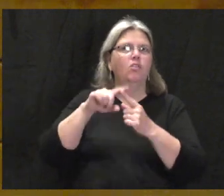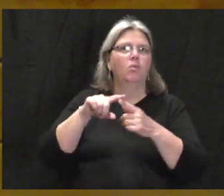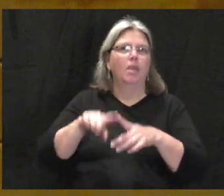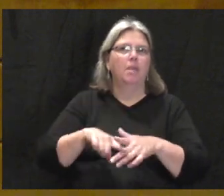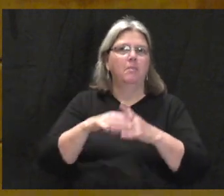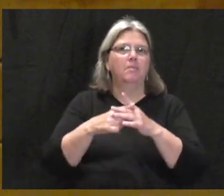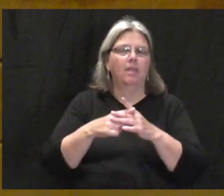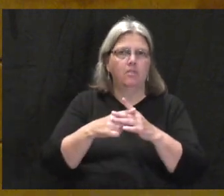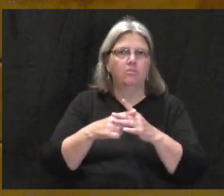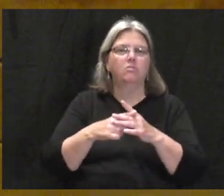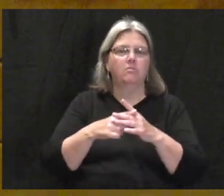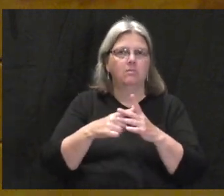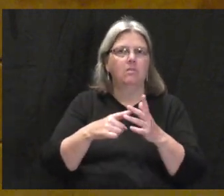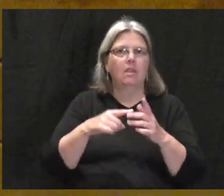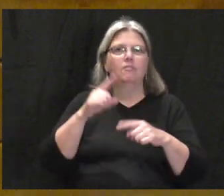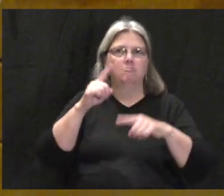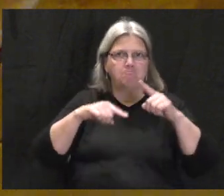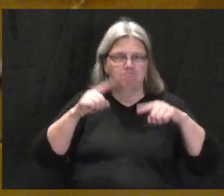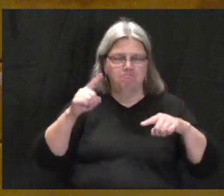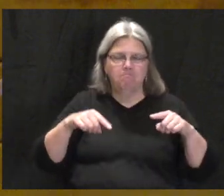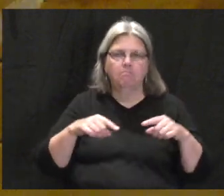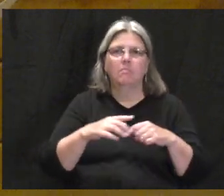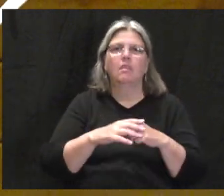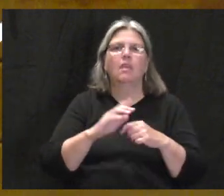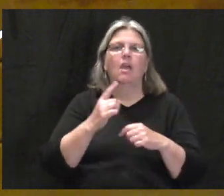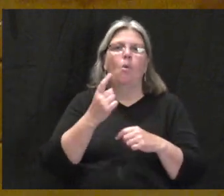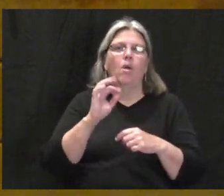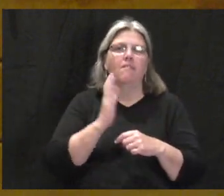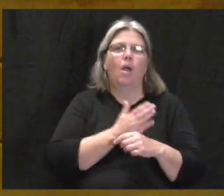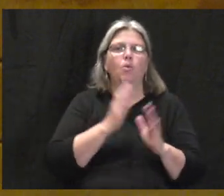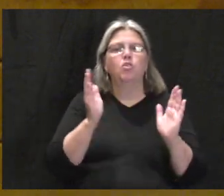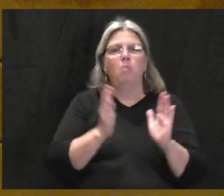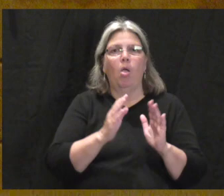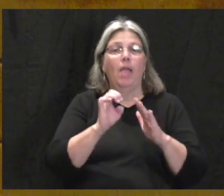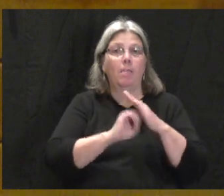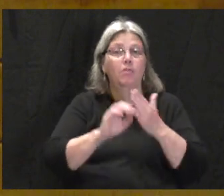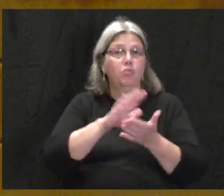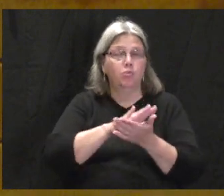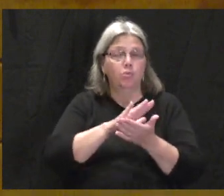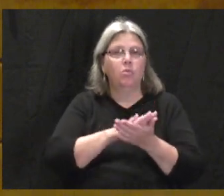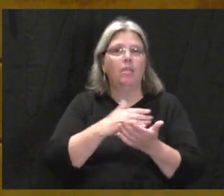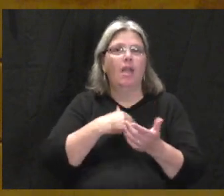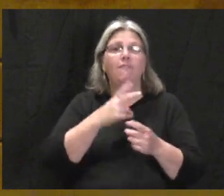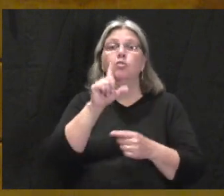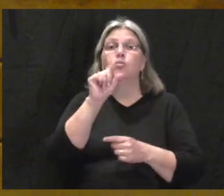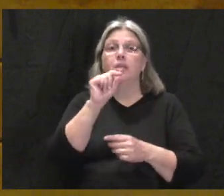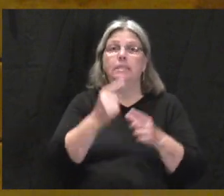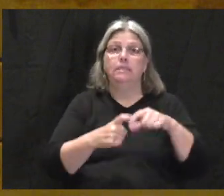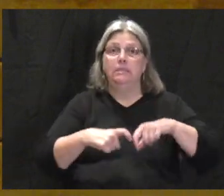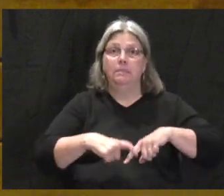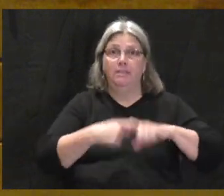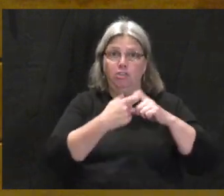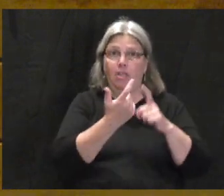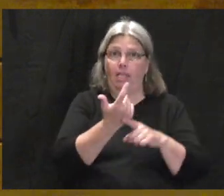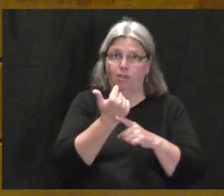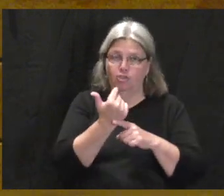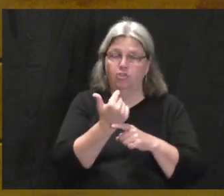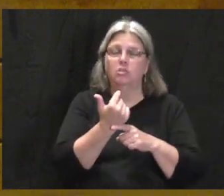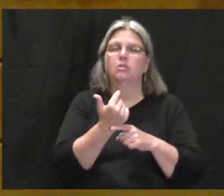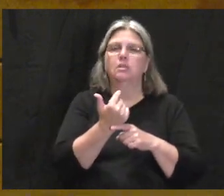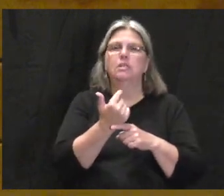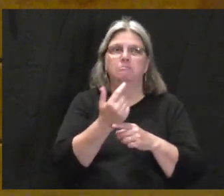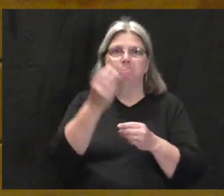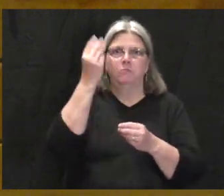PBIS and restorative practices. I know one of our smaller elementary schools had 20 suspensions last year, and I was told today